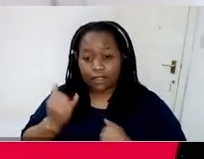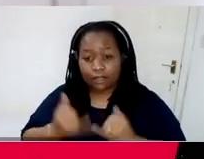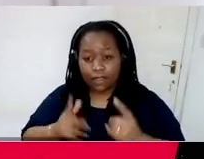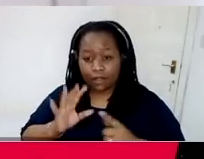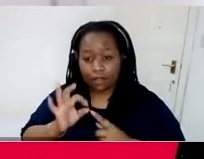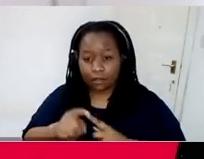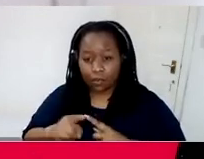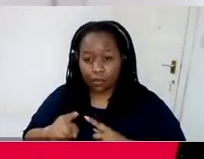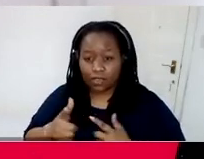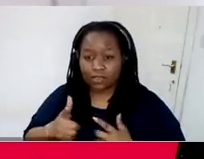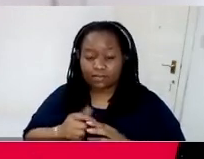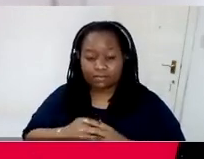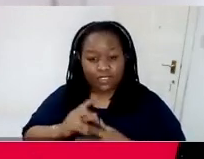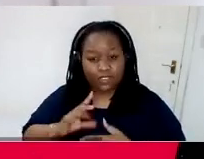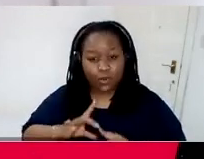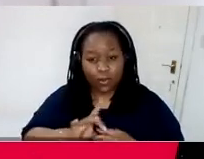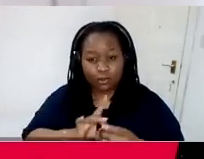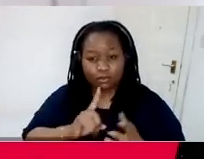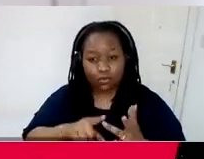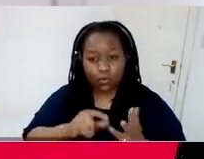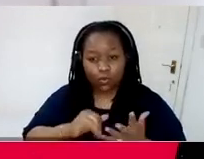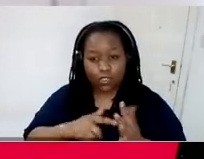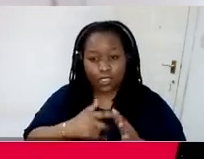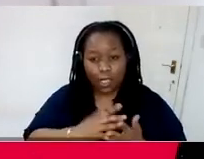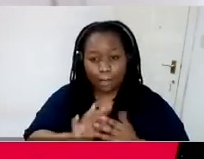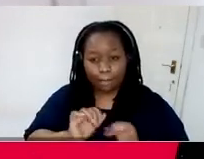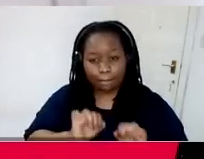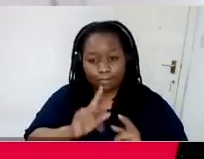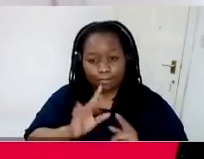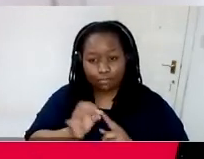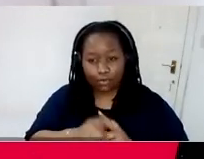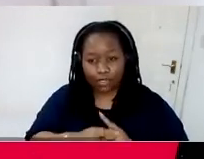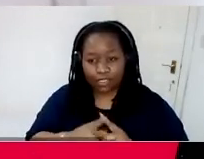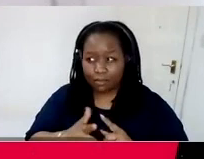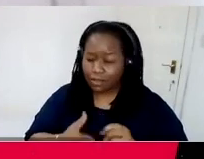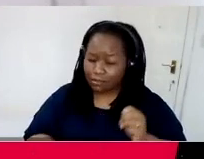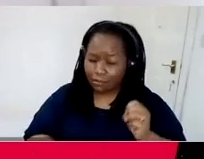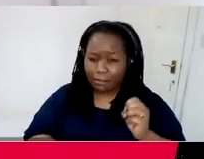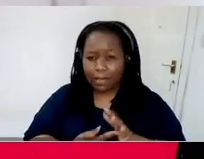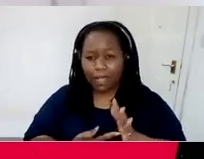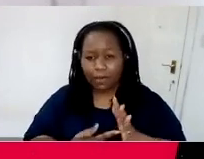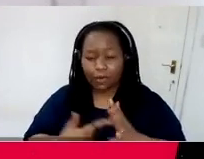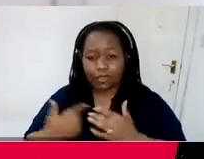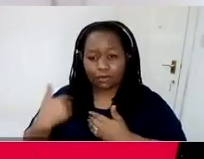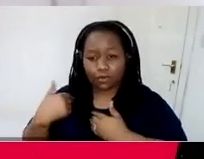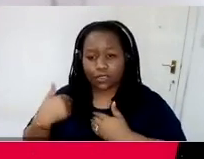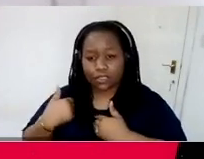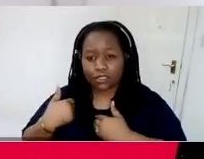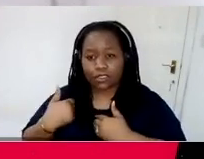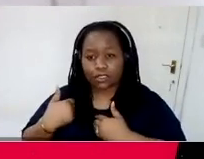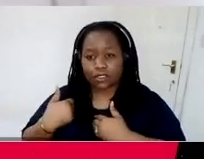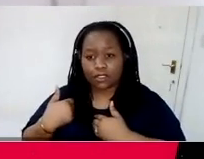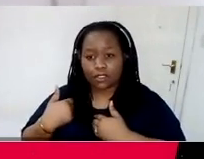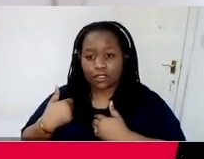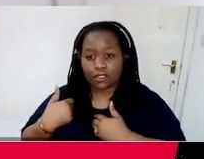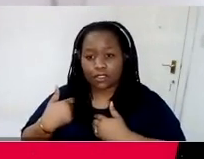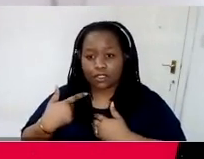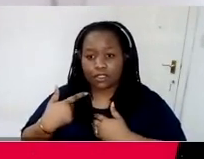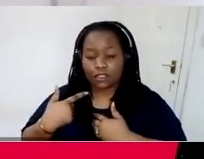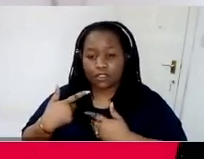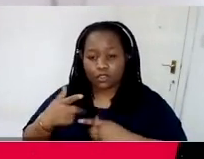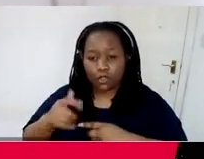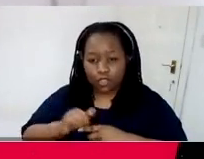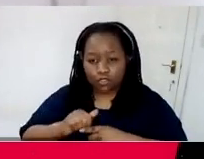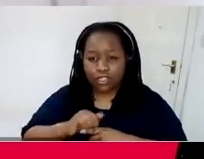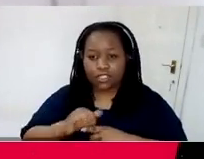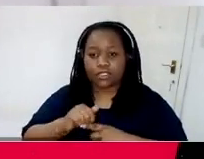is to pick up what Osama said about the importance of accountability, redress, and reparations. I think